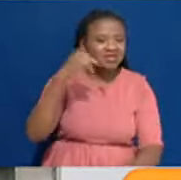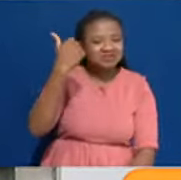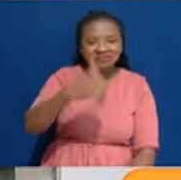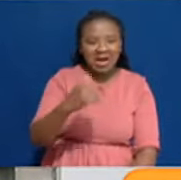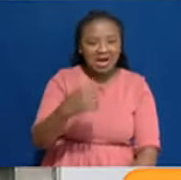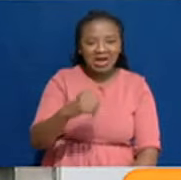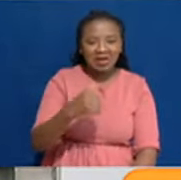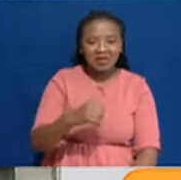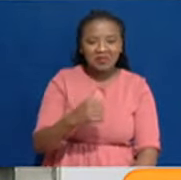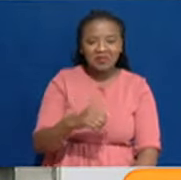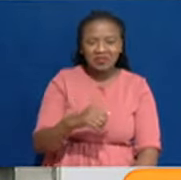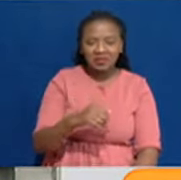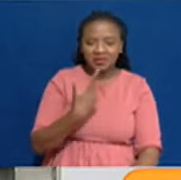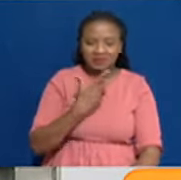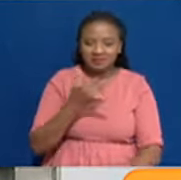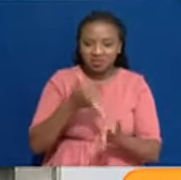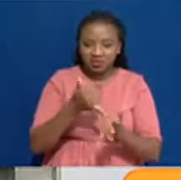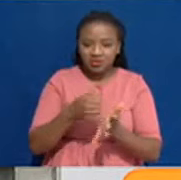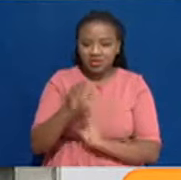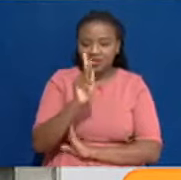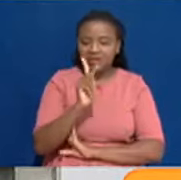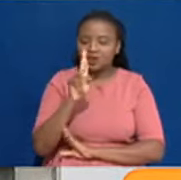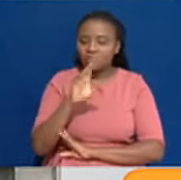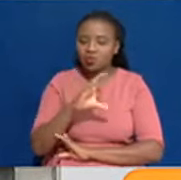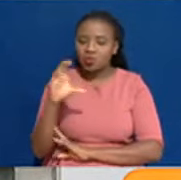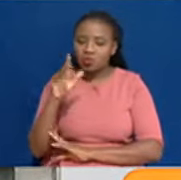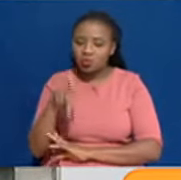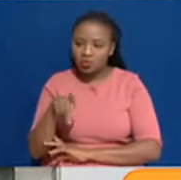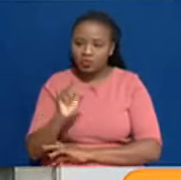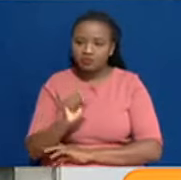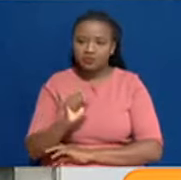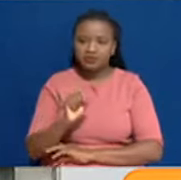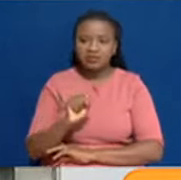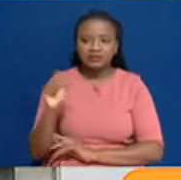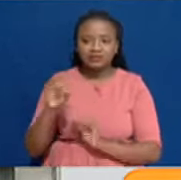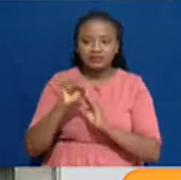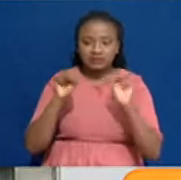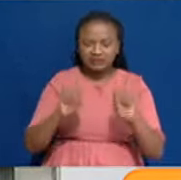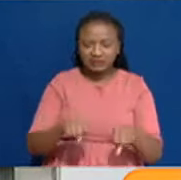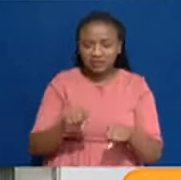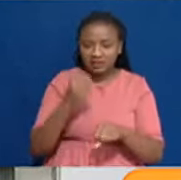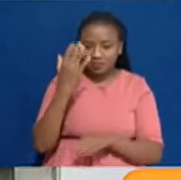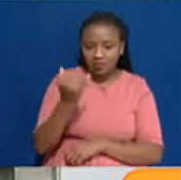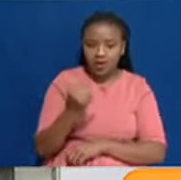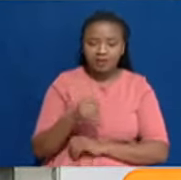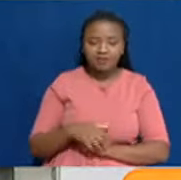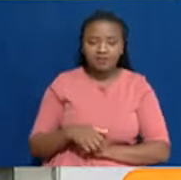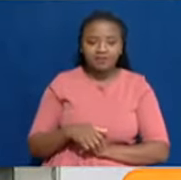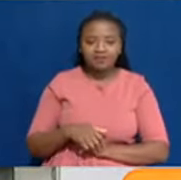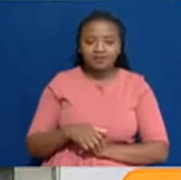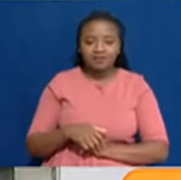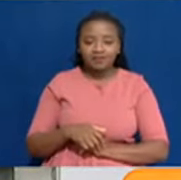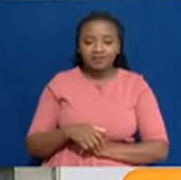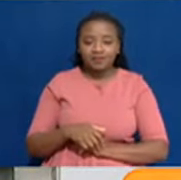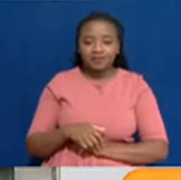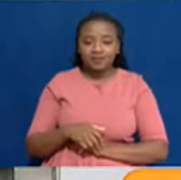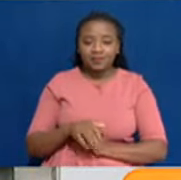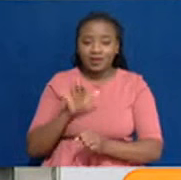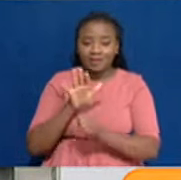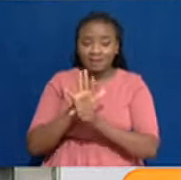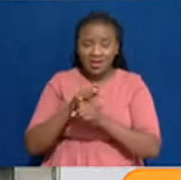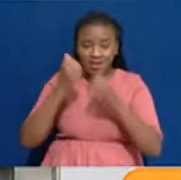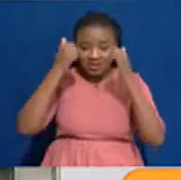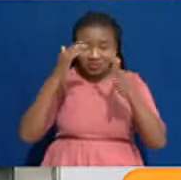through the KUCCPS system. Now, the Kenya Universities and Colleges Central Placement Services says a majority of the students did